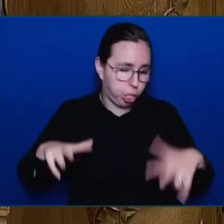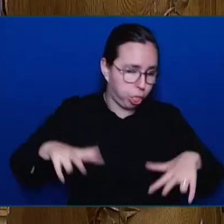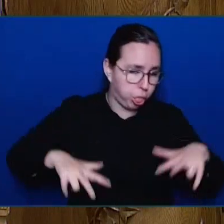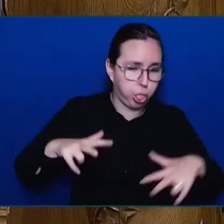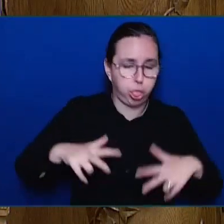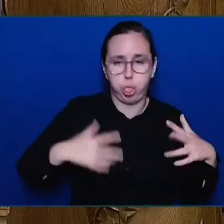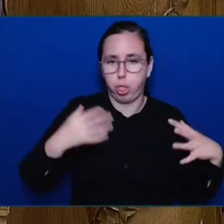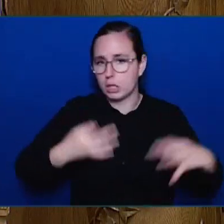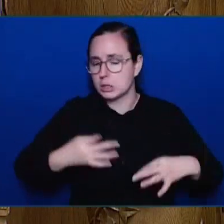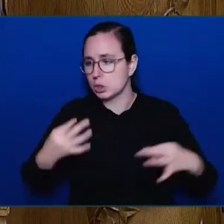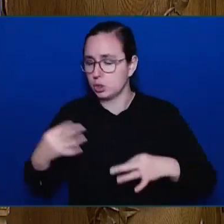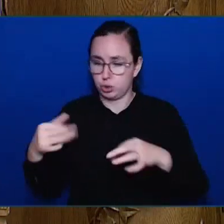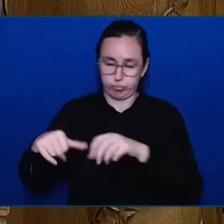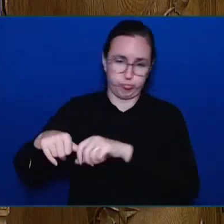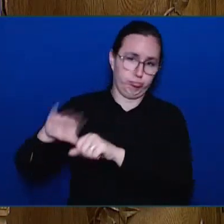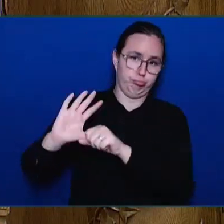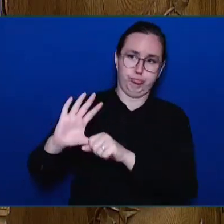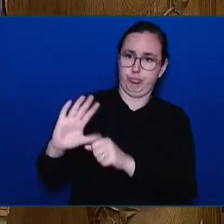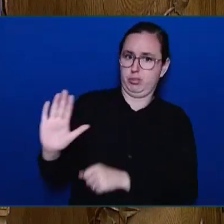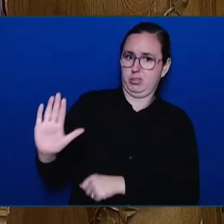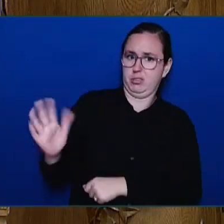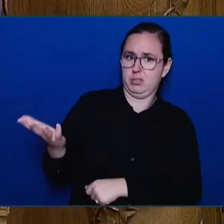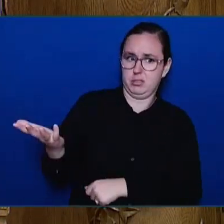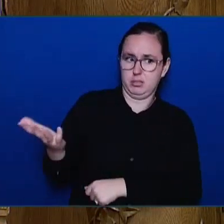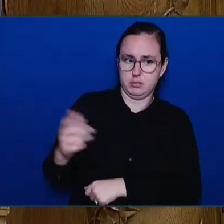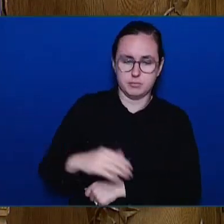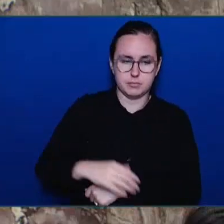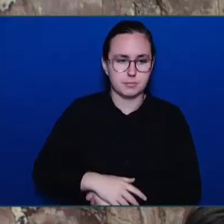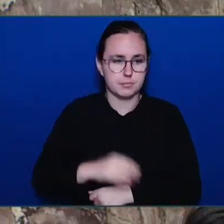Minister of Public Safety and Solicitor General.